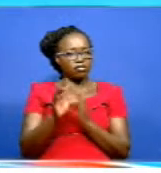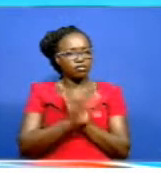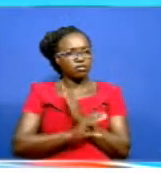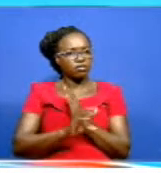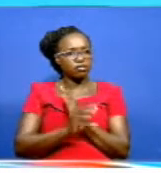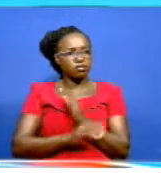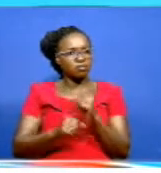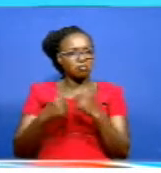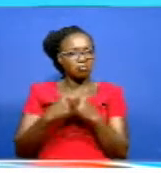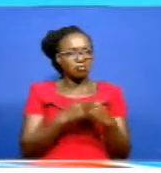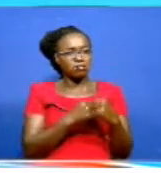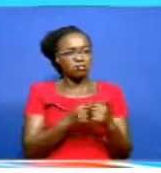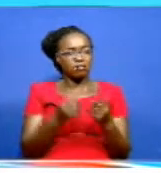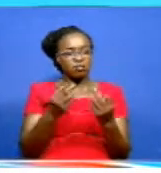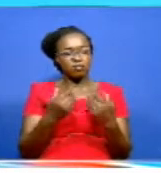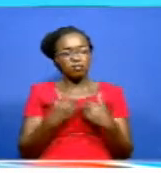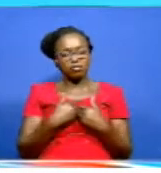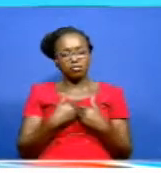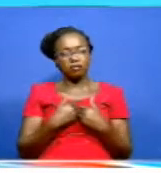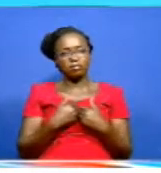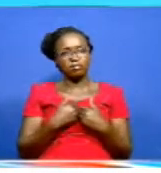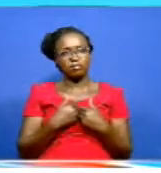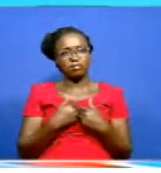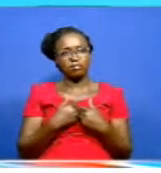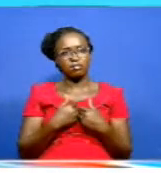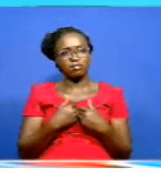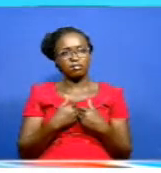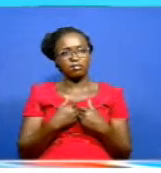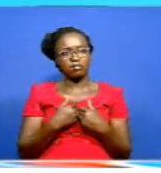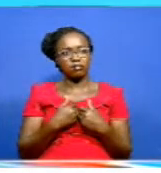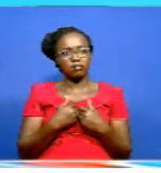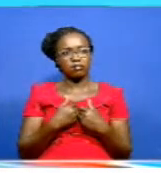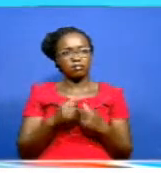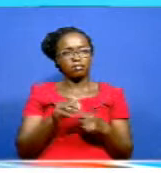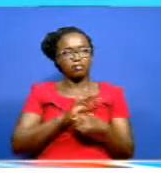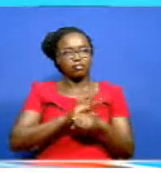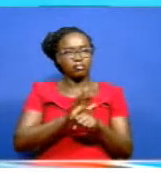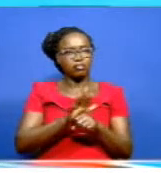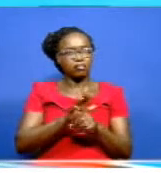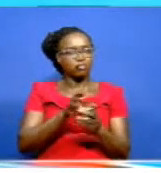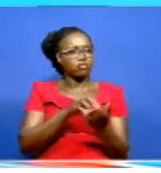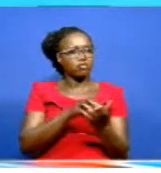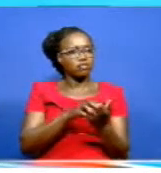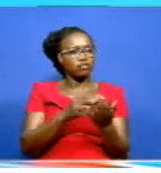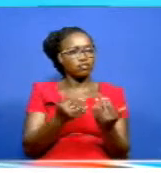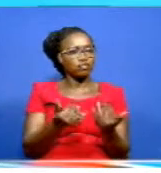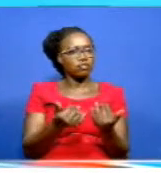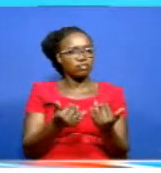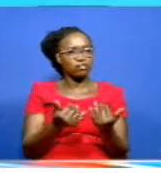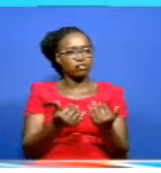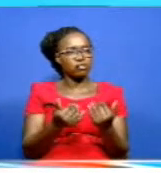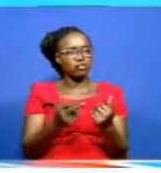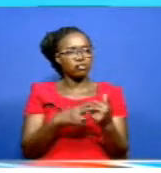lot of challenges, and especially when it comes to the COVID cases. Now we are registering over